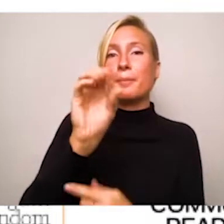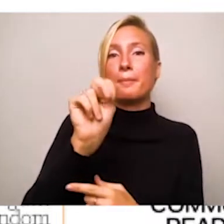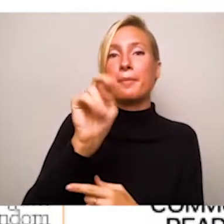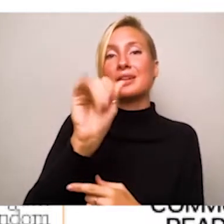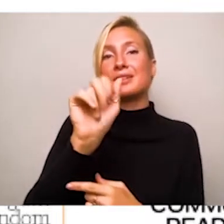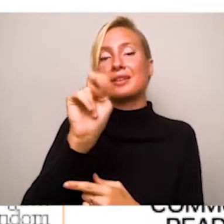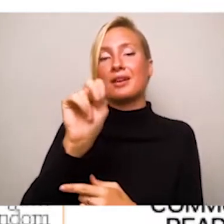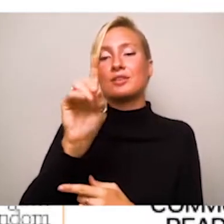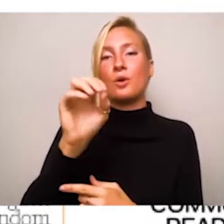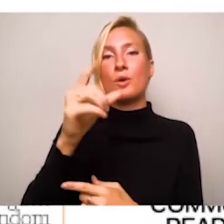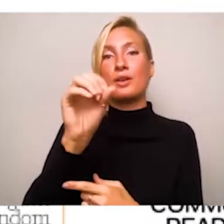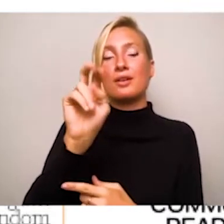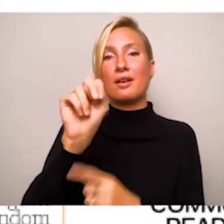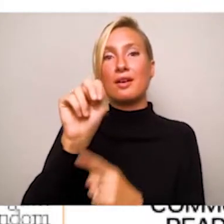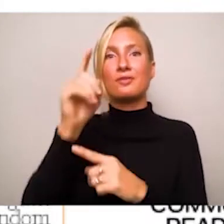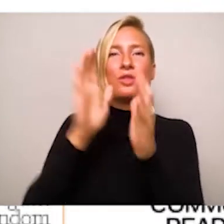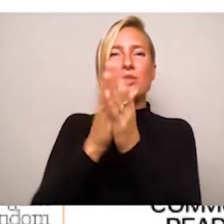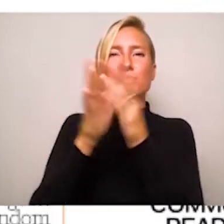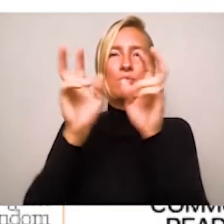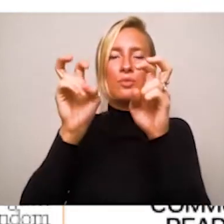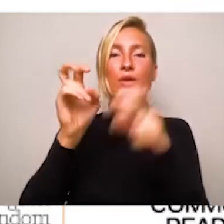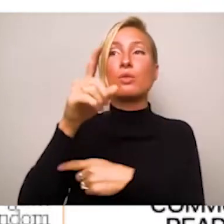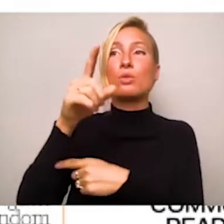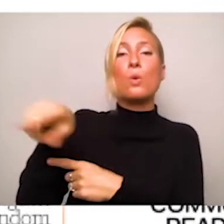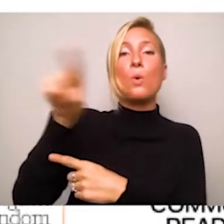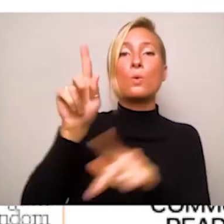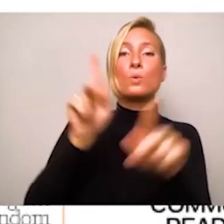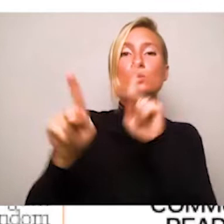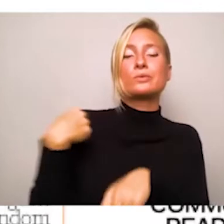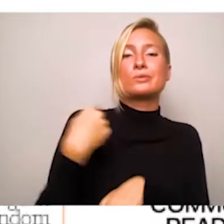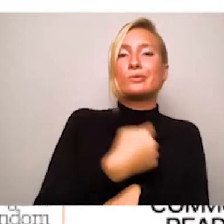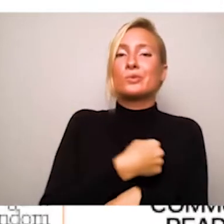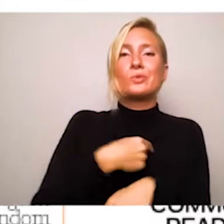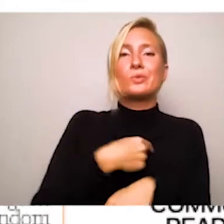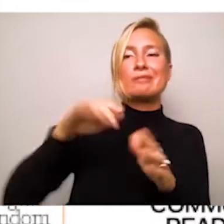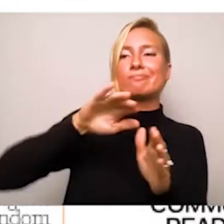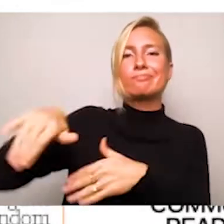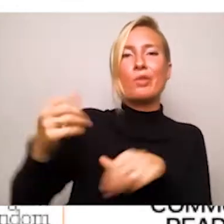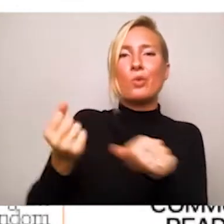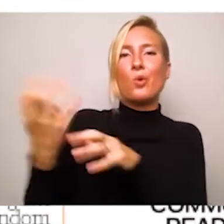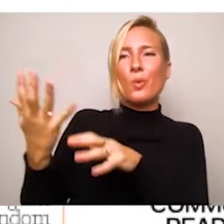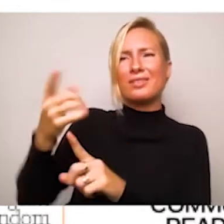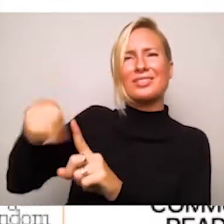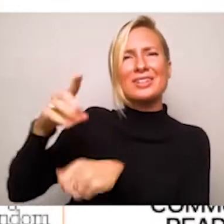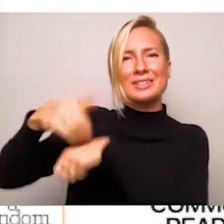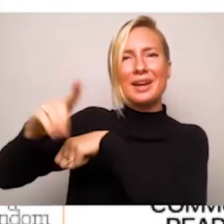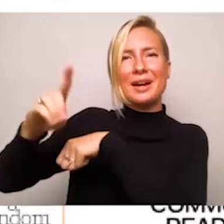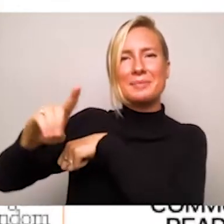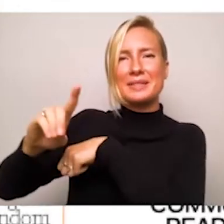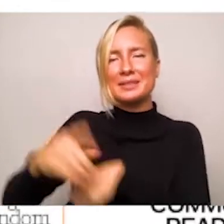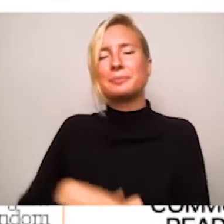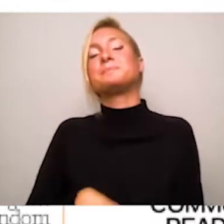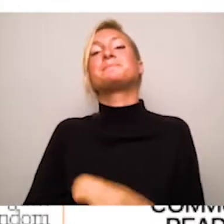author, a human rights activist, and a refugee ambassador. Born into a Congolese Tutsi family in